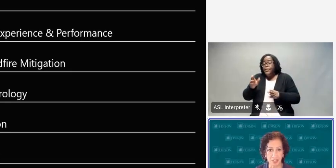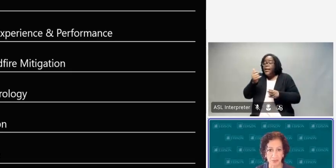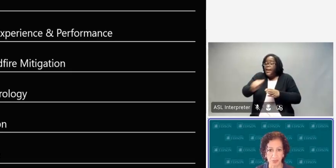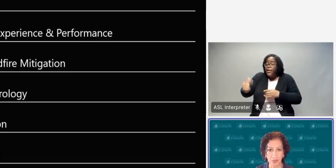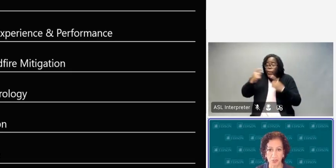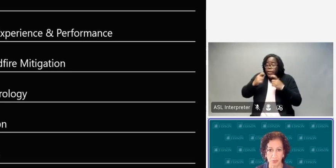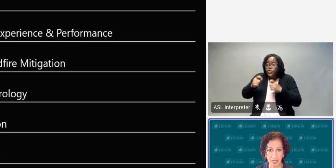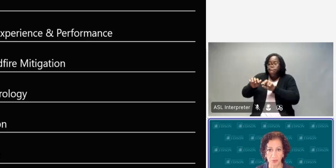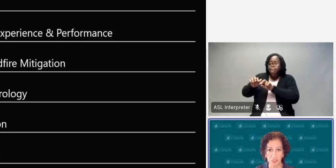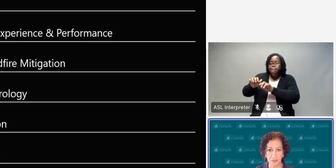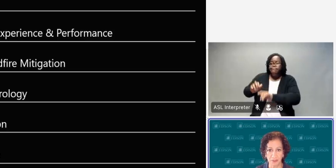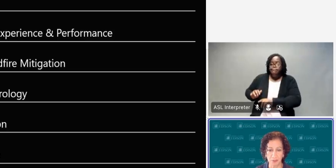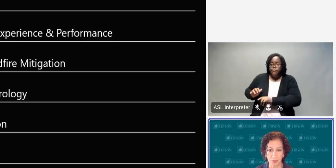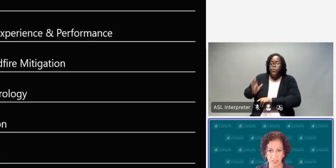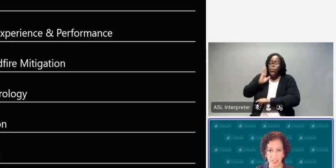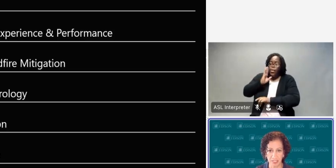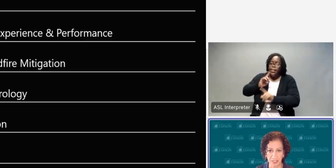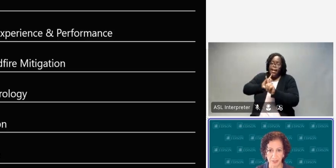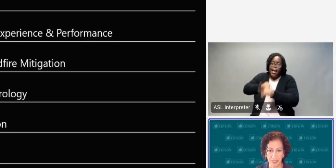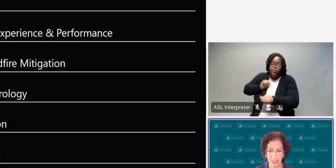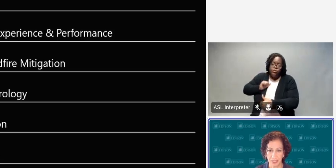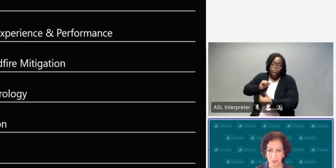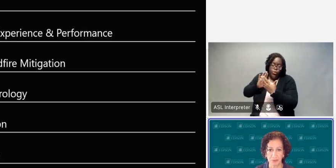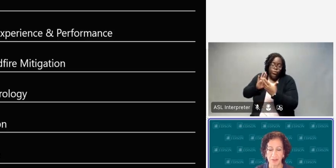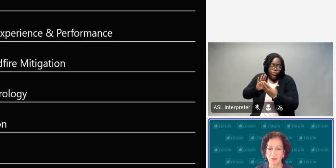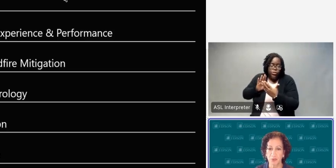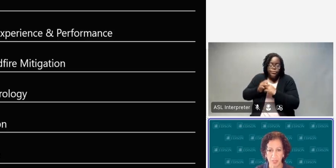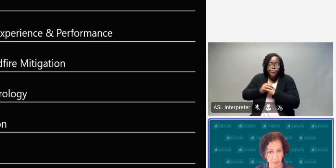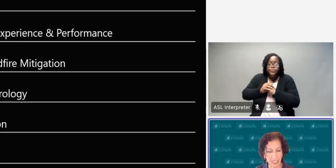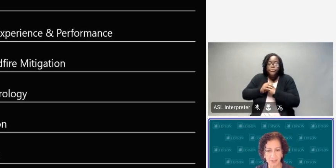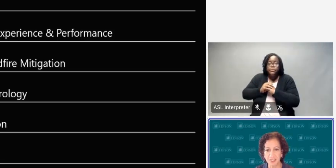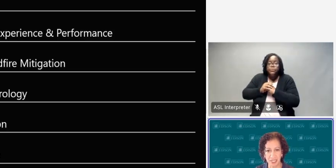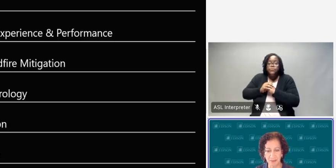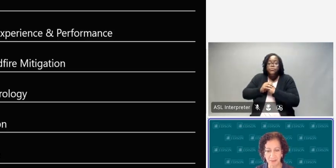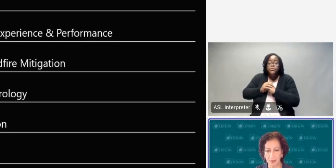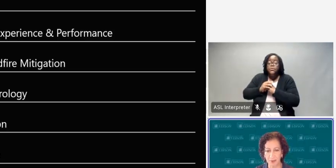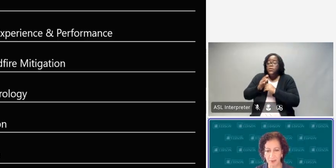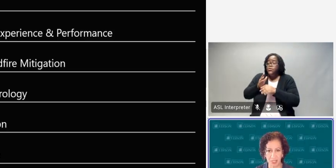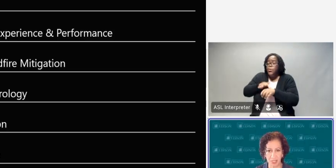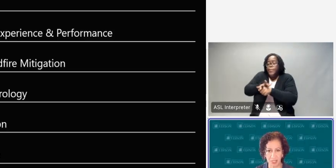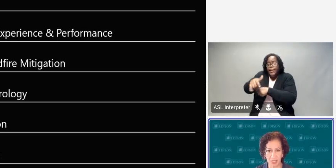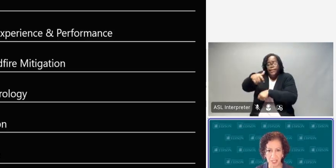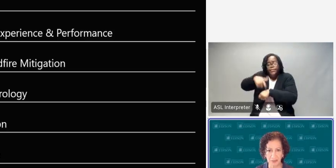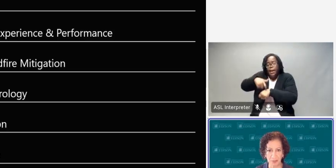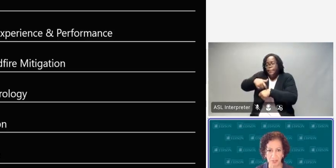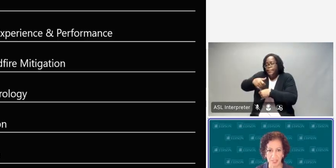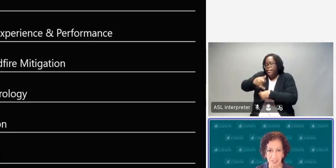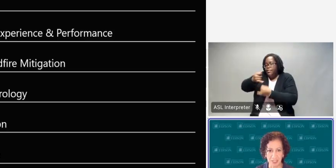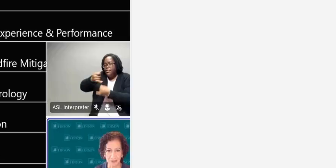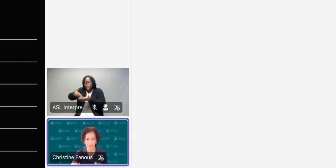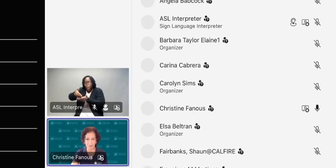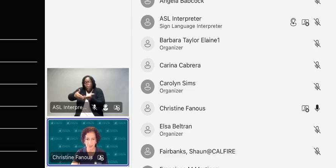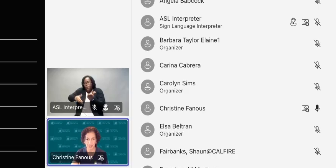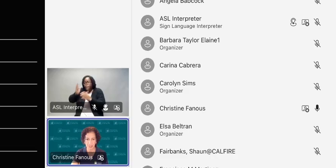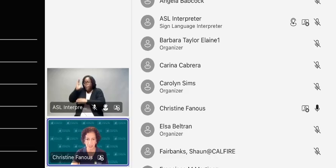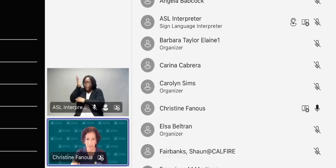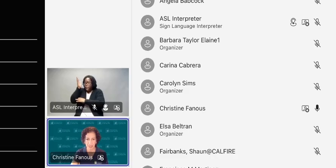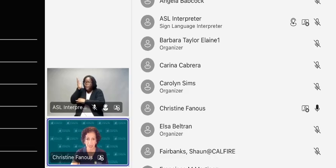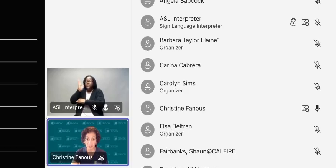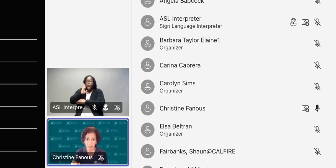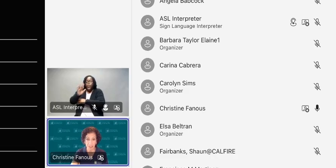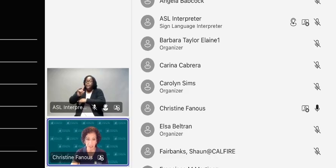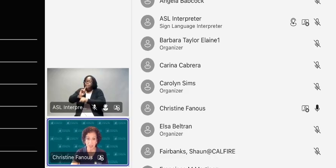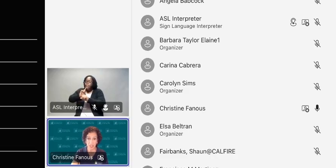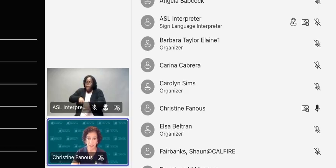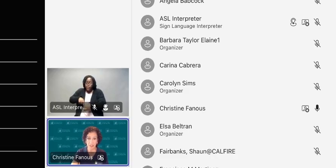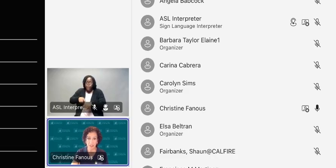able to answer them during the Q&A portion of this presentation. We've left plenty of time for Q&A at the end of our presentation.